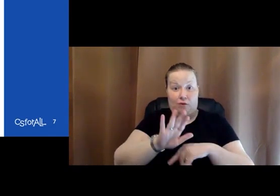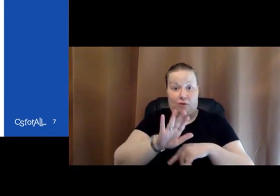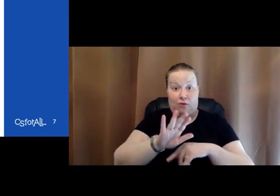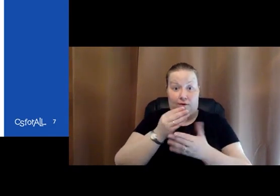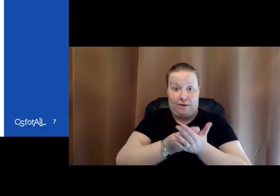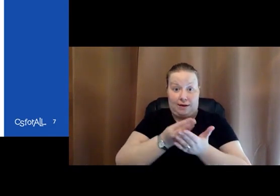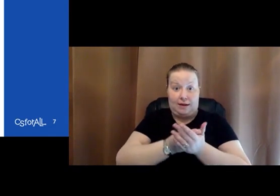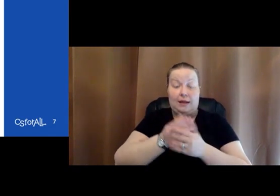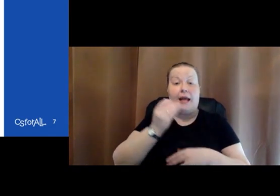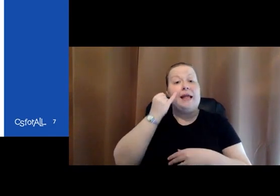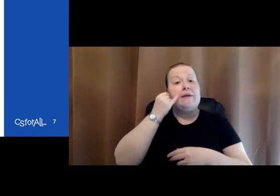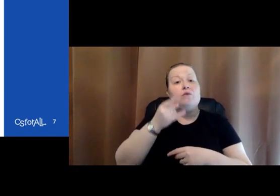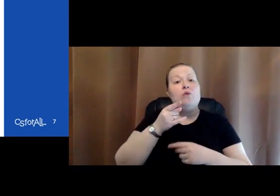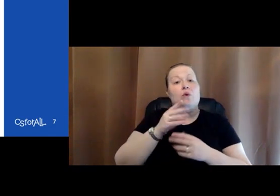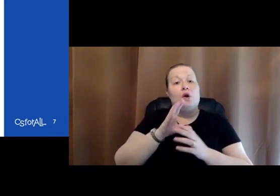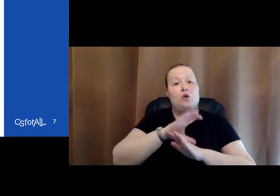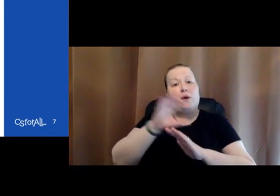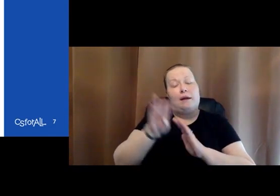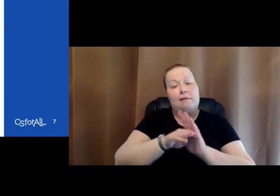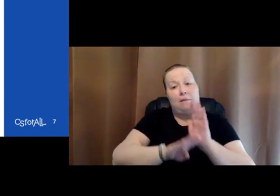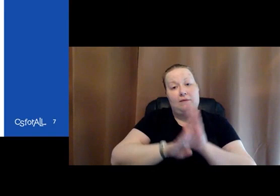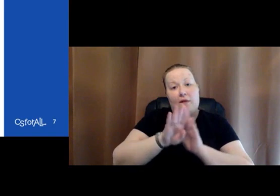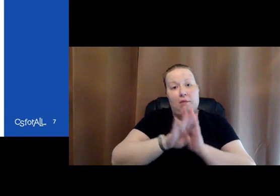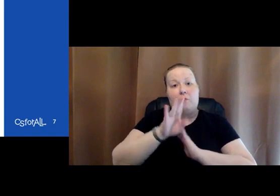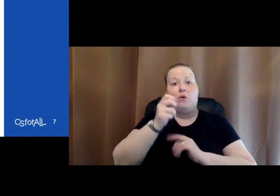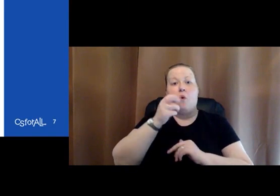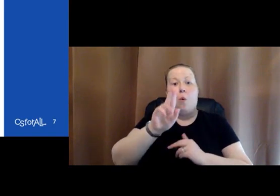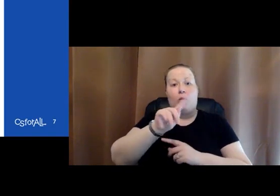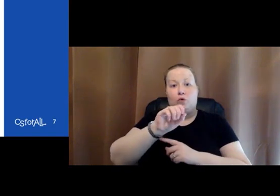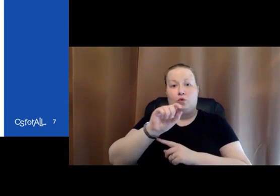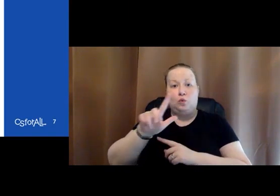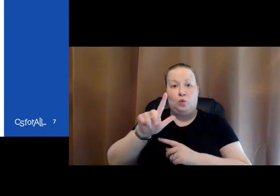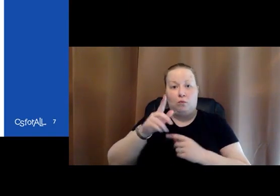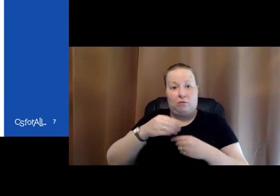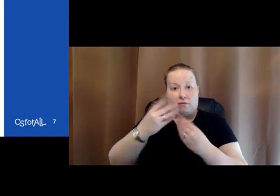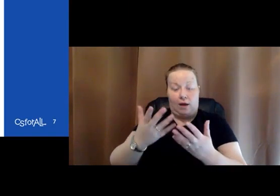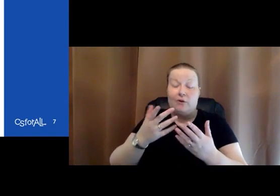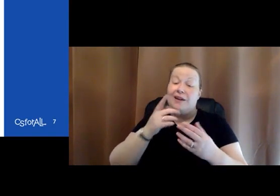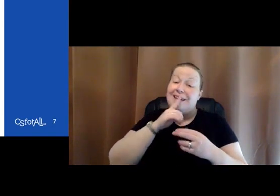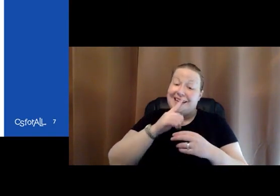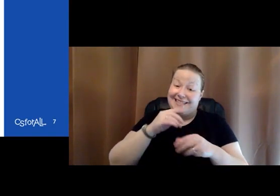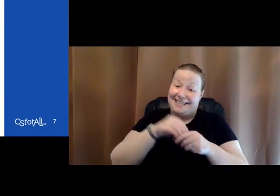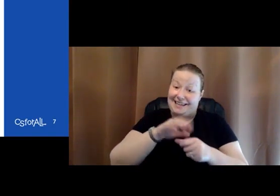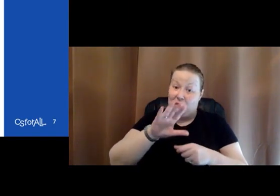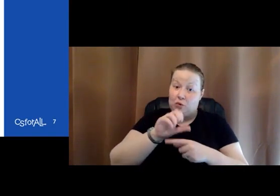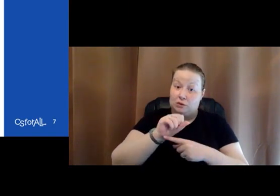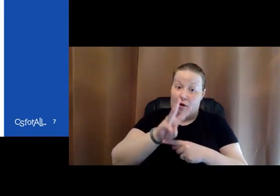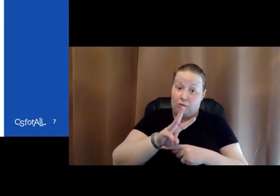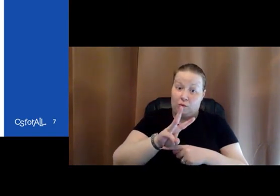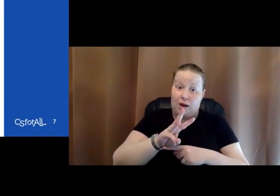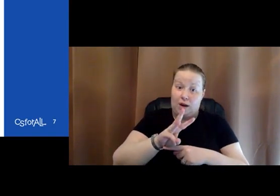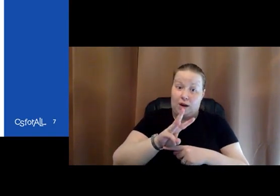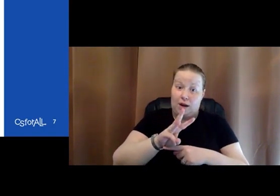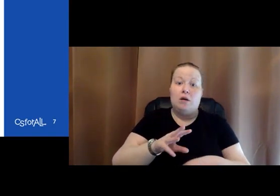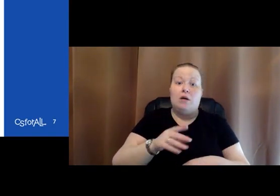say, a curriculum developer or a tool provider, you know, is it baked into your software? Is it part of your design?